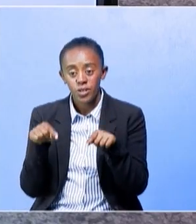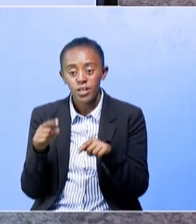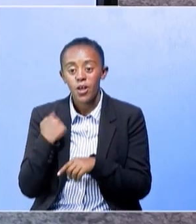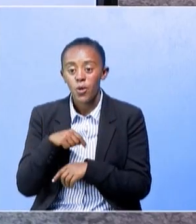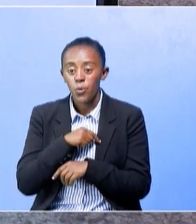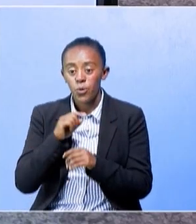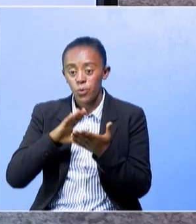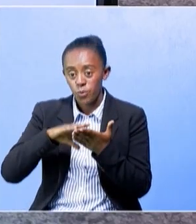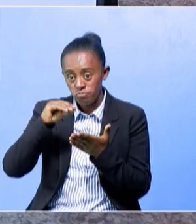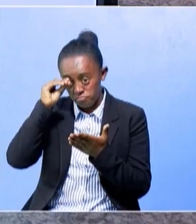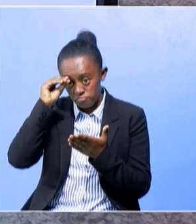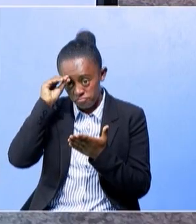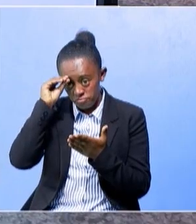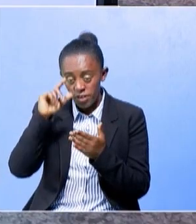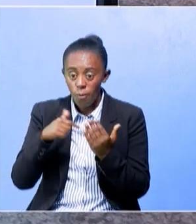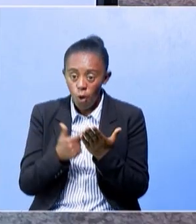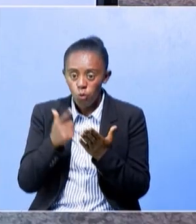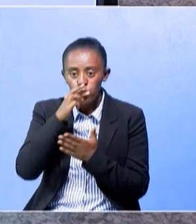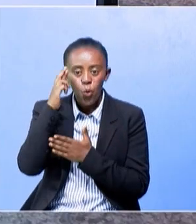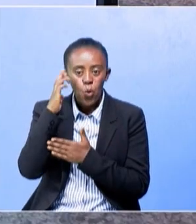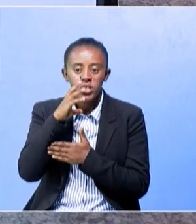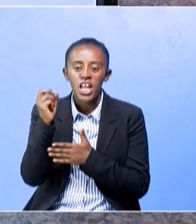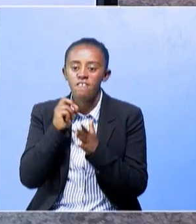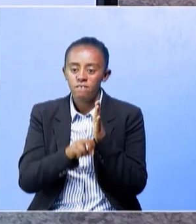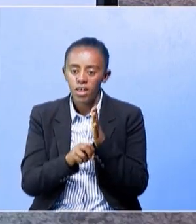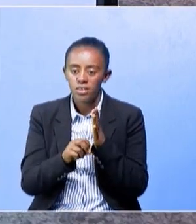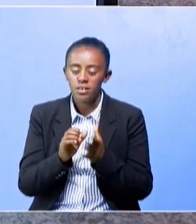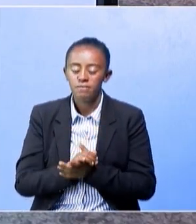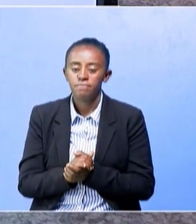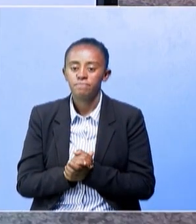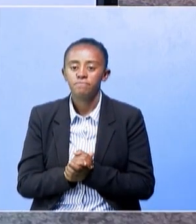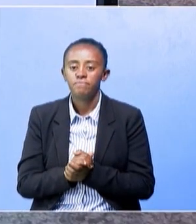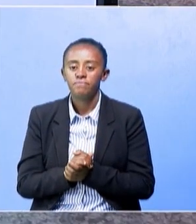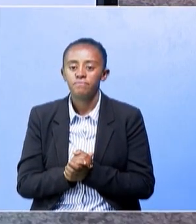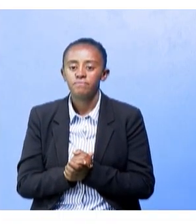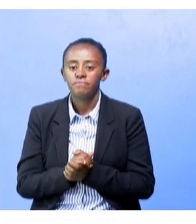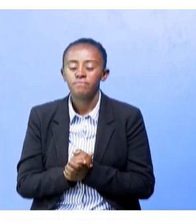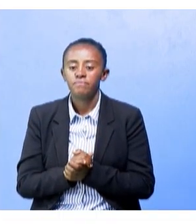will learn about cause and effect writing.